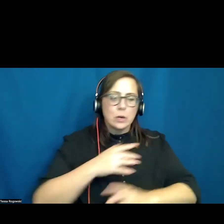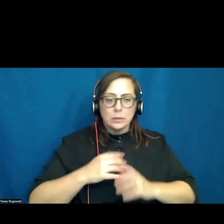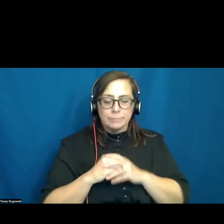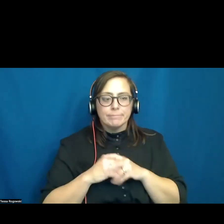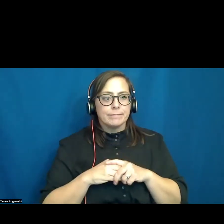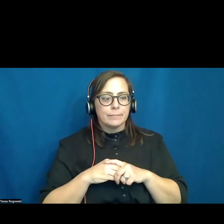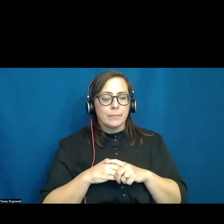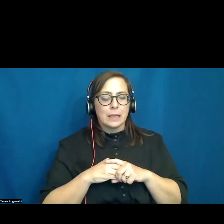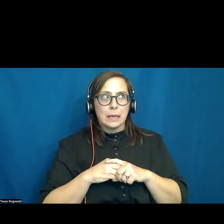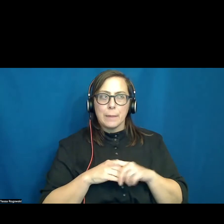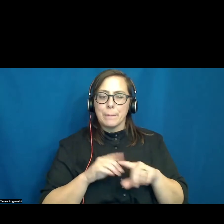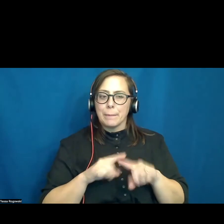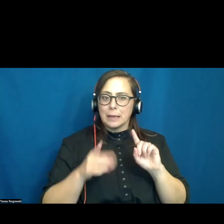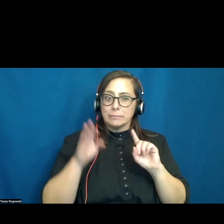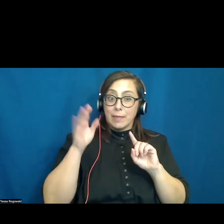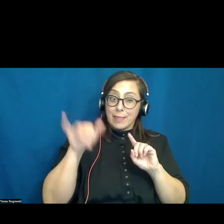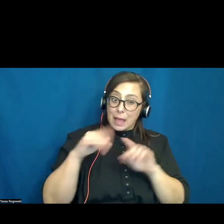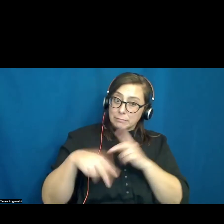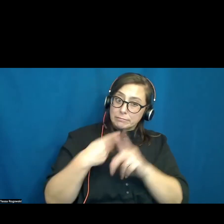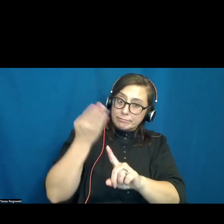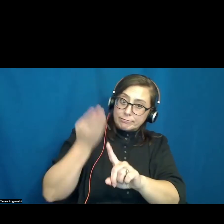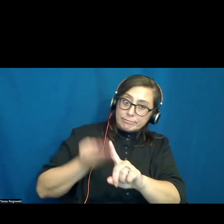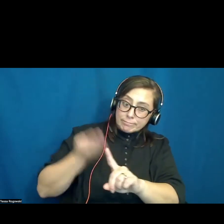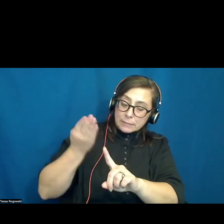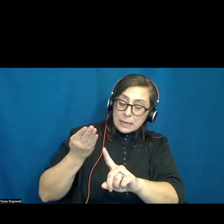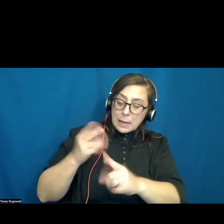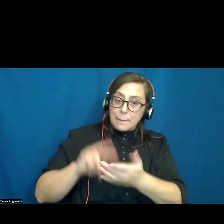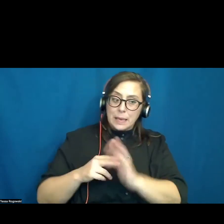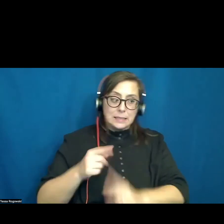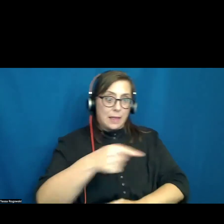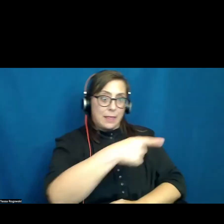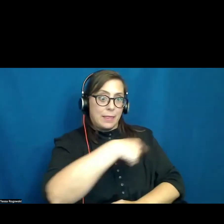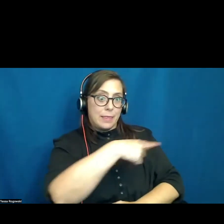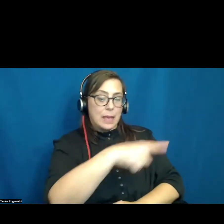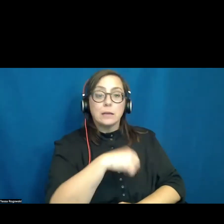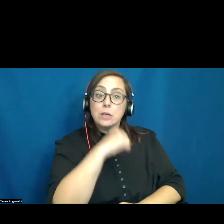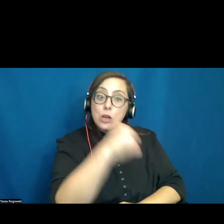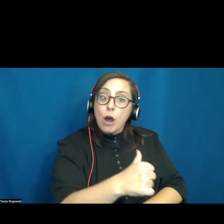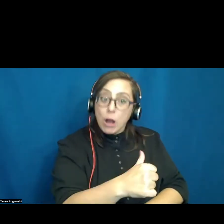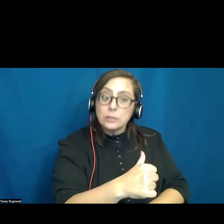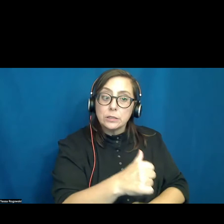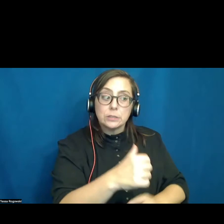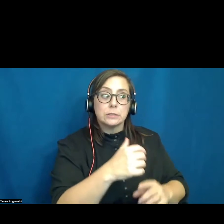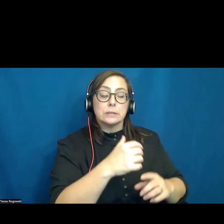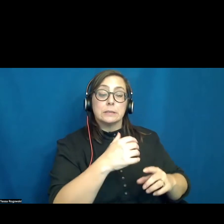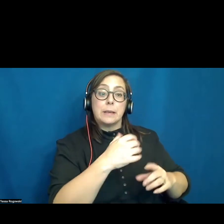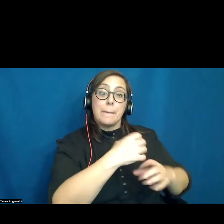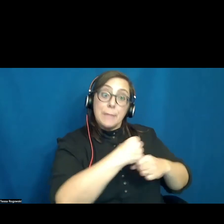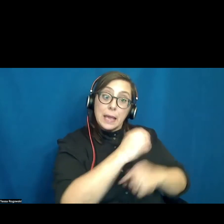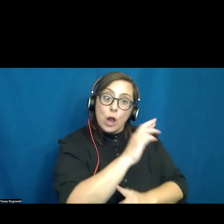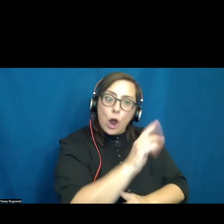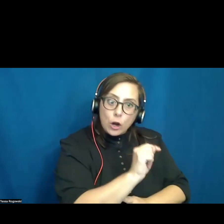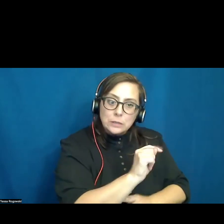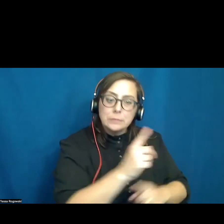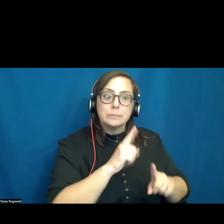implicitly turns anyone else who isn't creating art, but who is, diagnosed with a mental illness, going